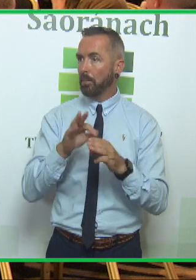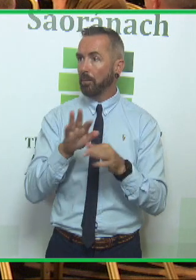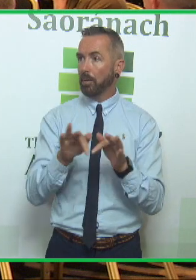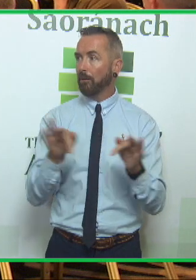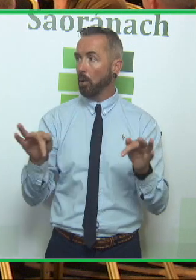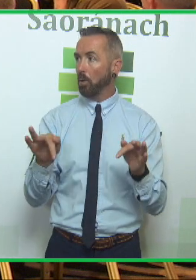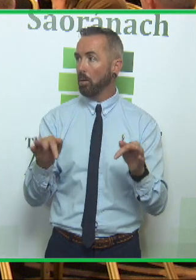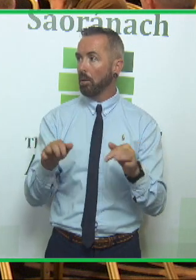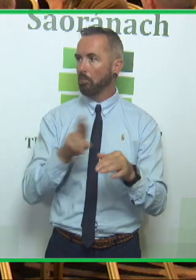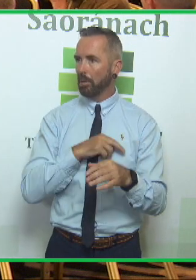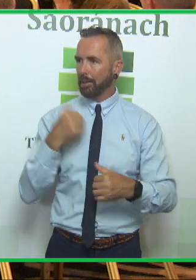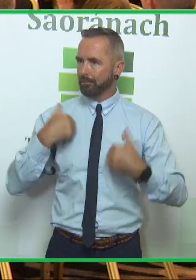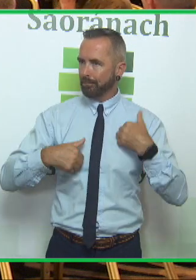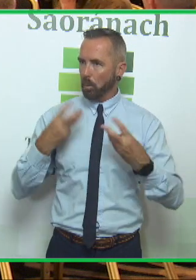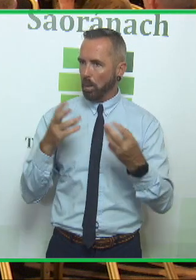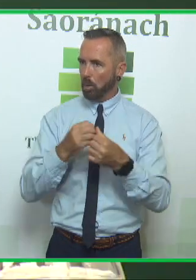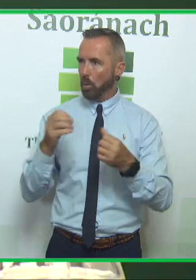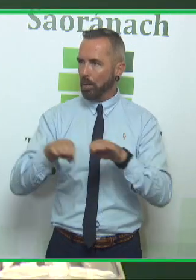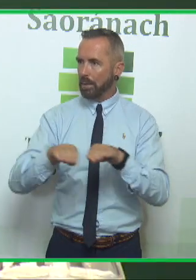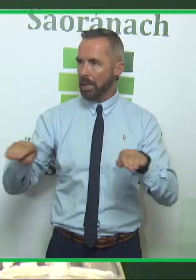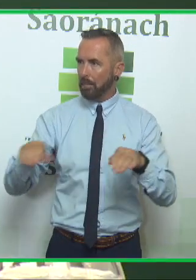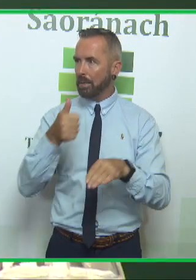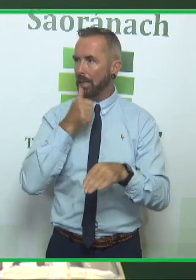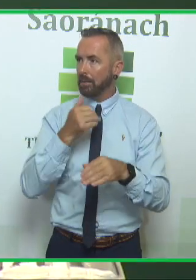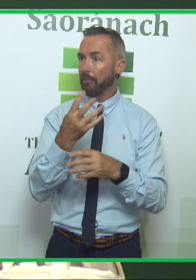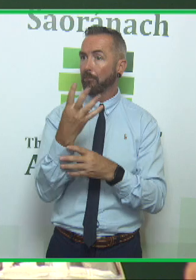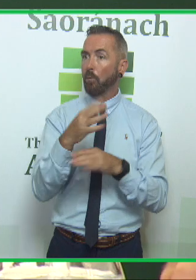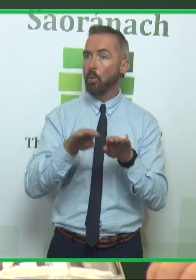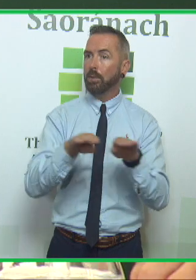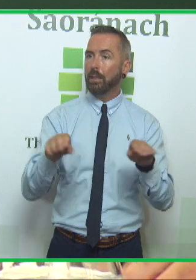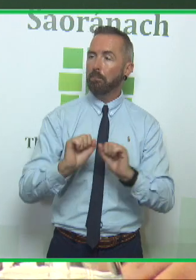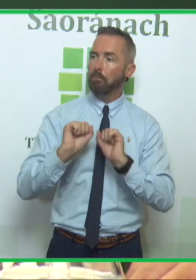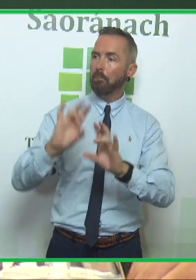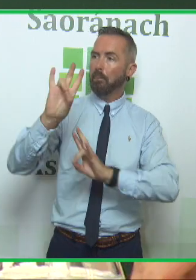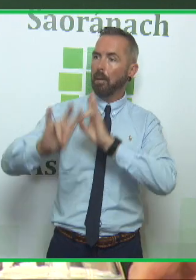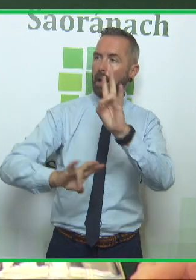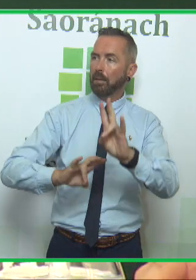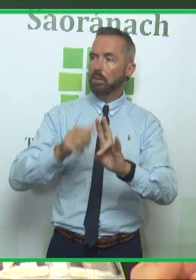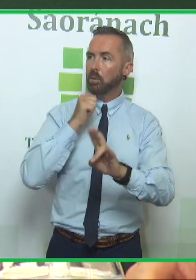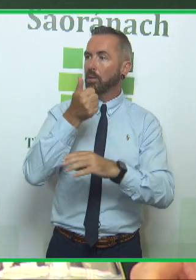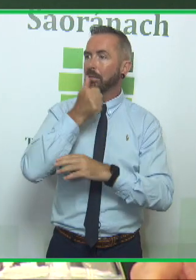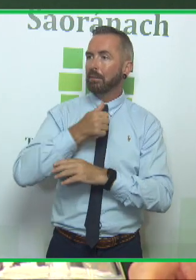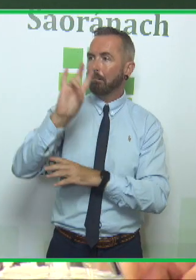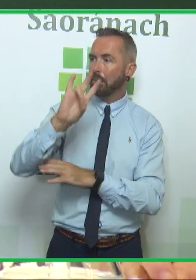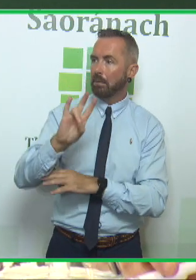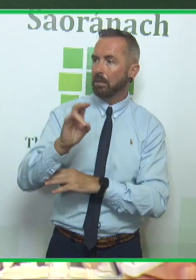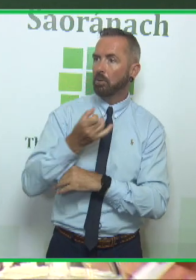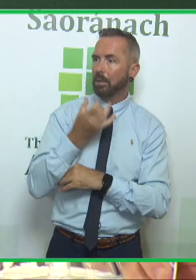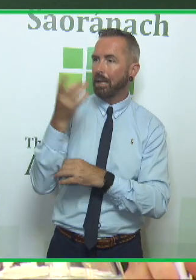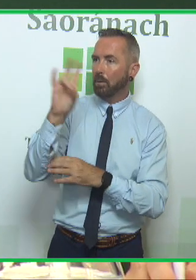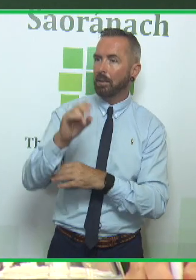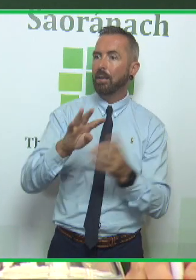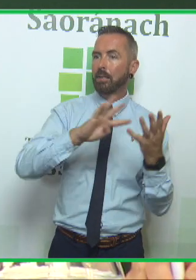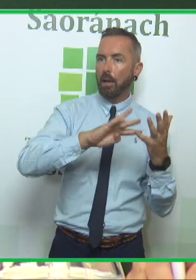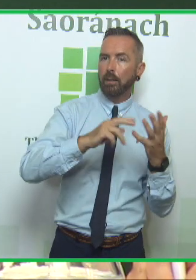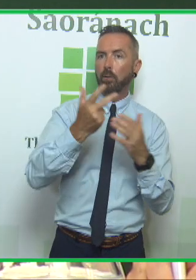really anxious to get the remaining tables who won't have asked. So there's 4 remaining tables between the last 2 sessions haven't. So tables 9, 3,